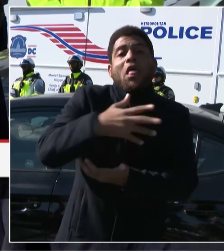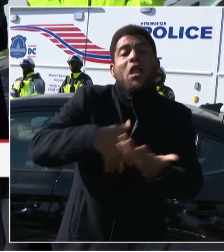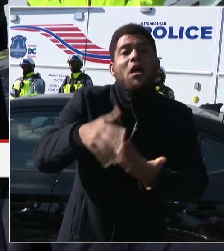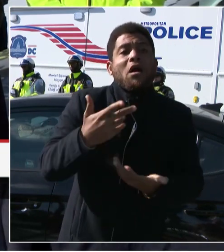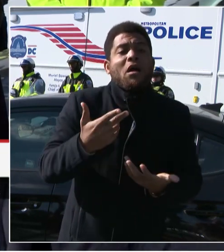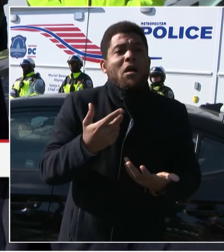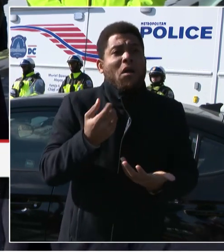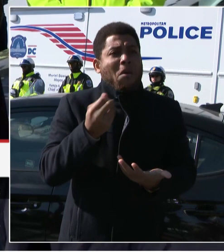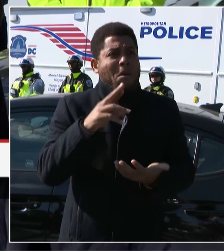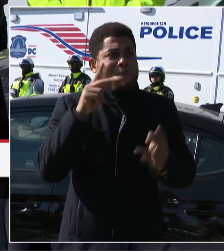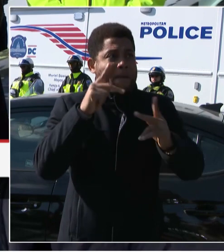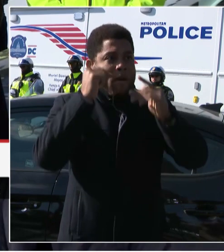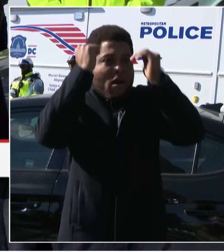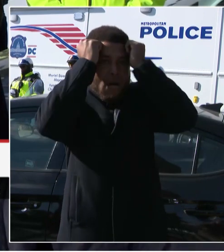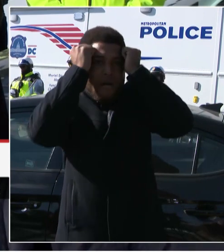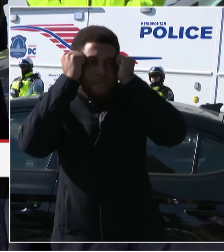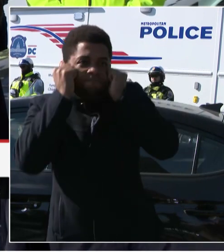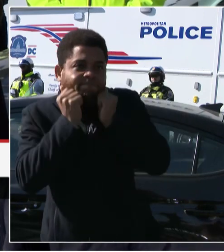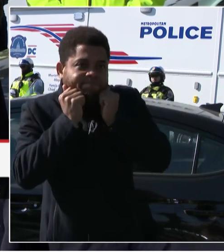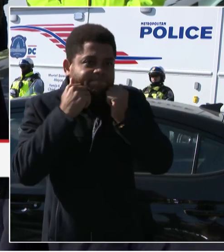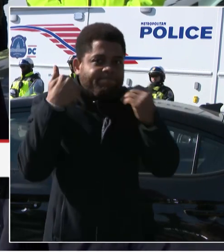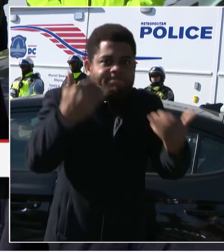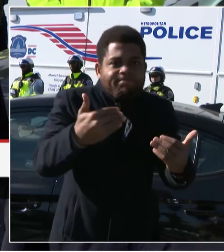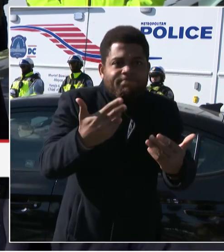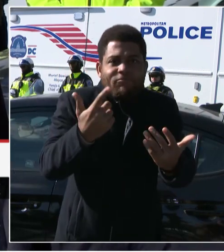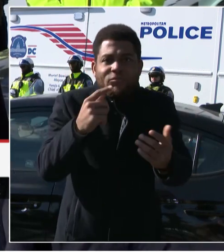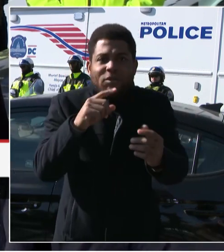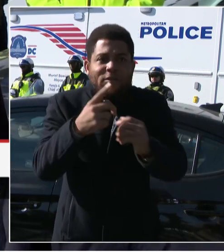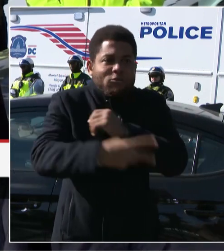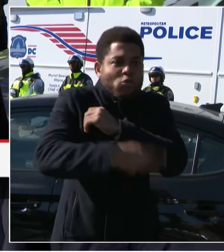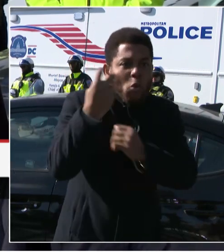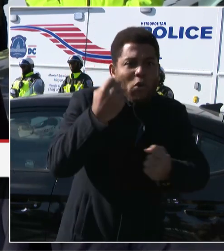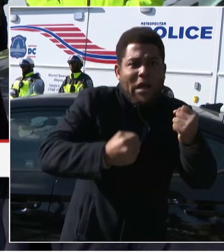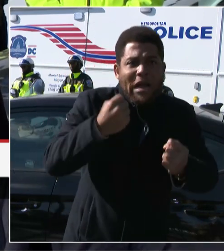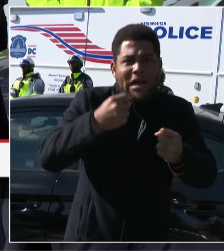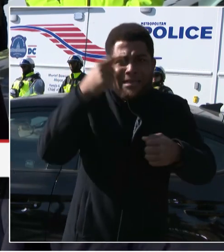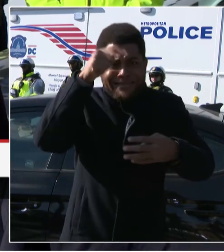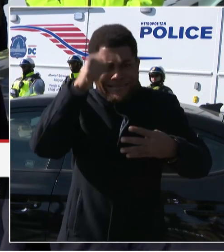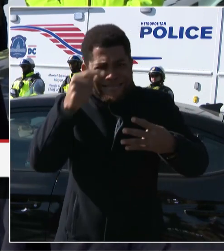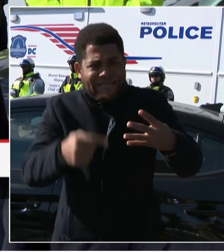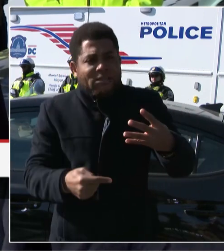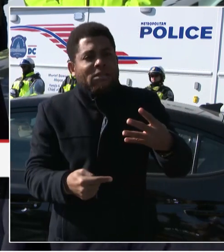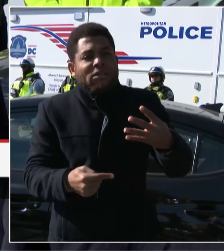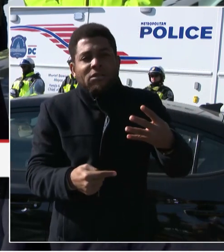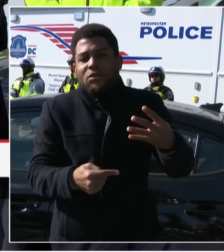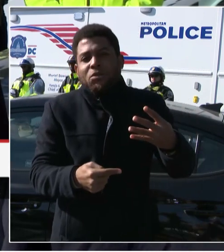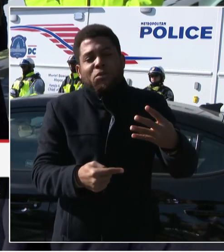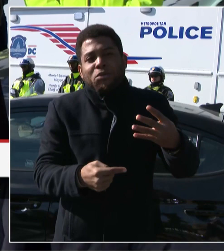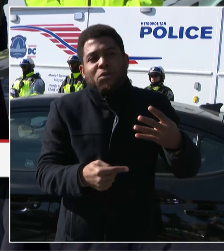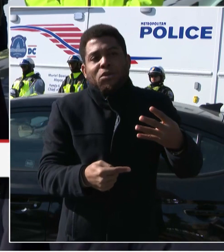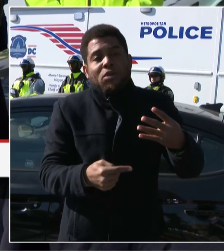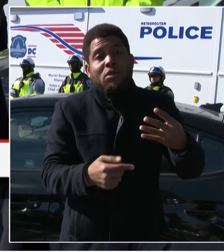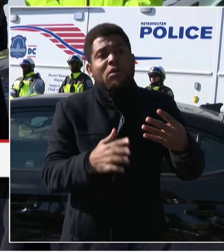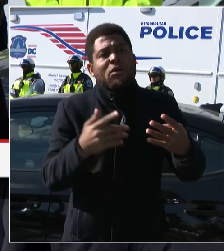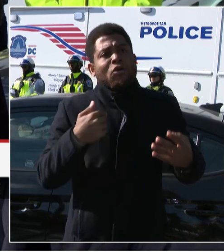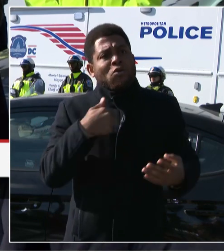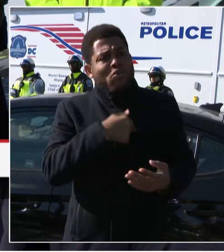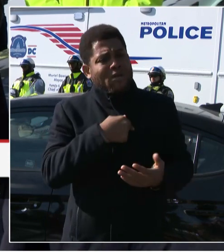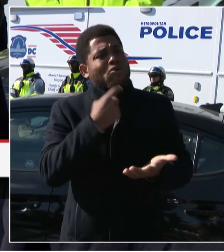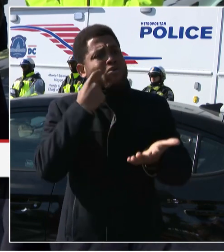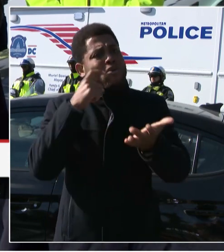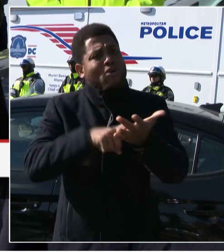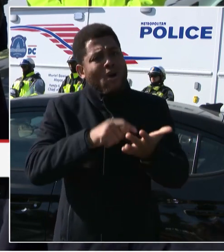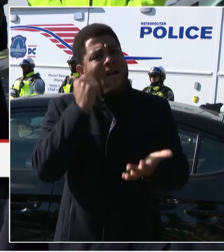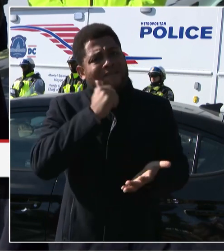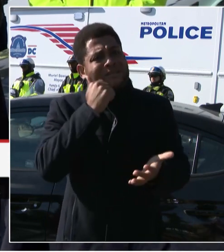to commit robberies and carjackings. It acknowledges the day-to-day realities and challenges that our